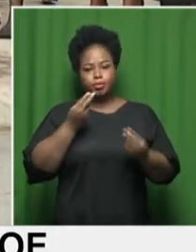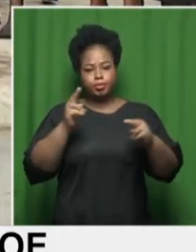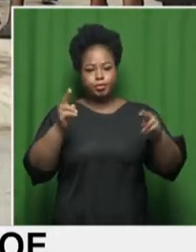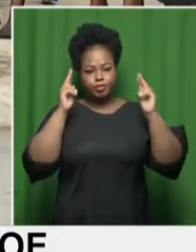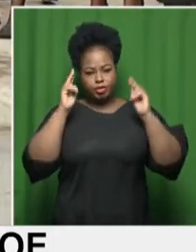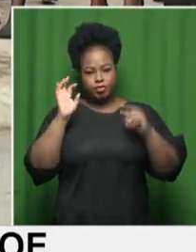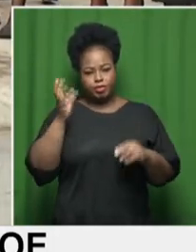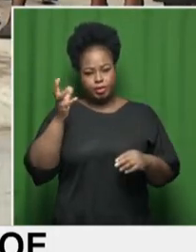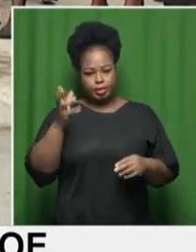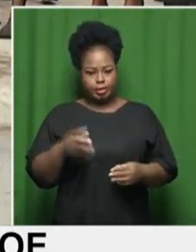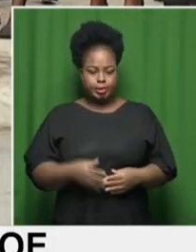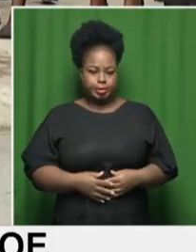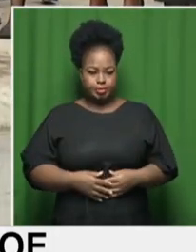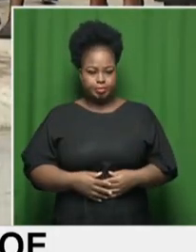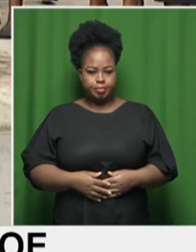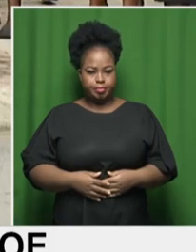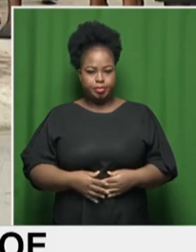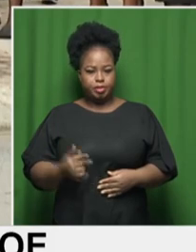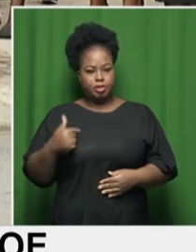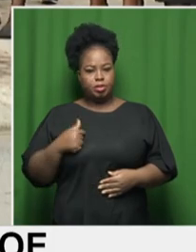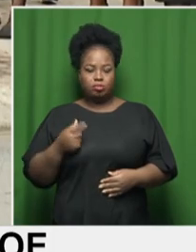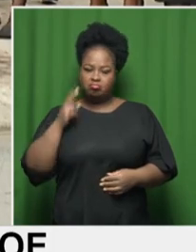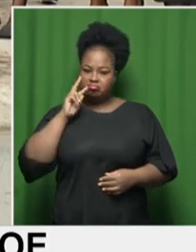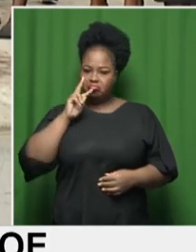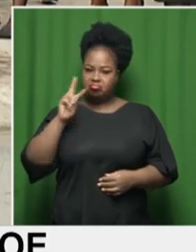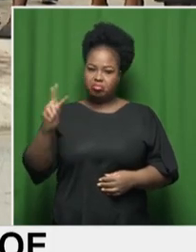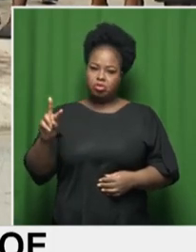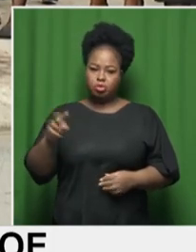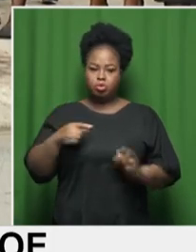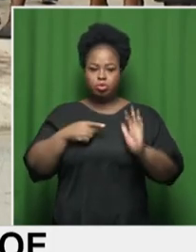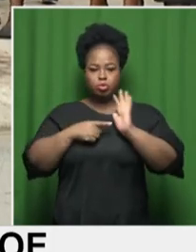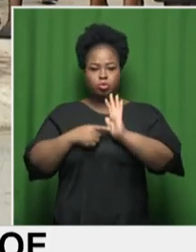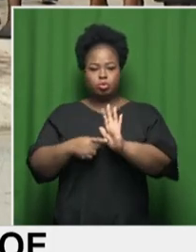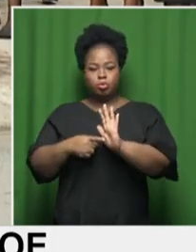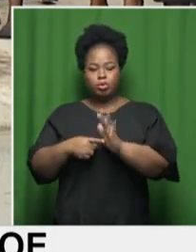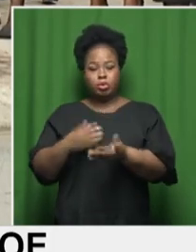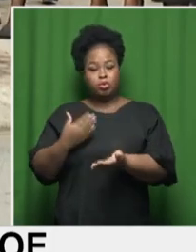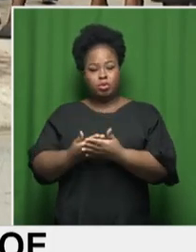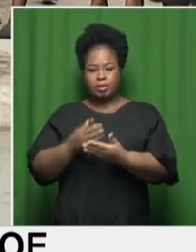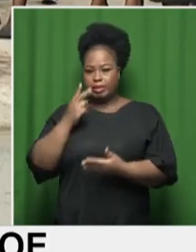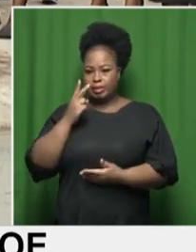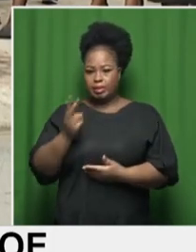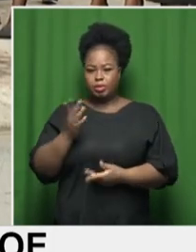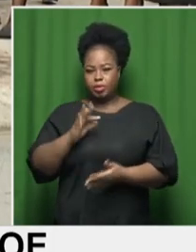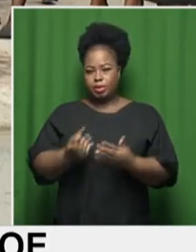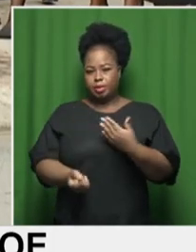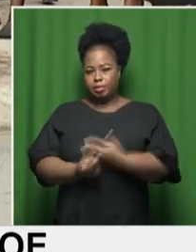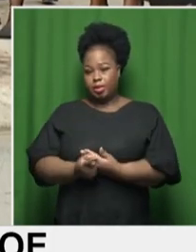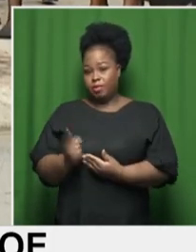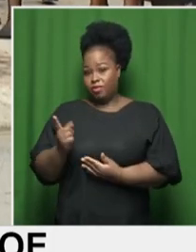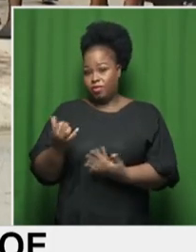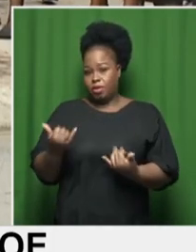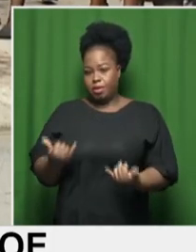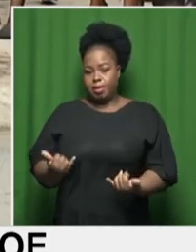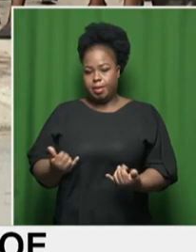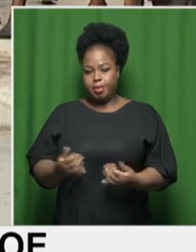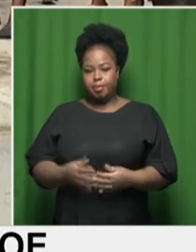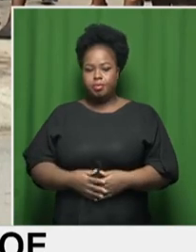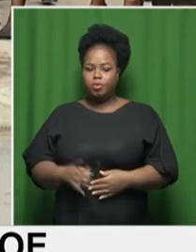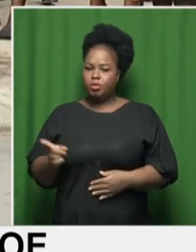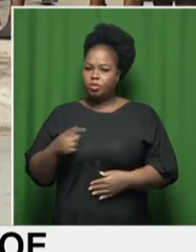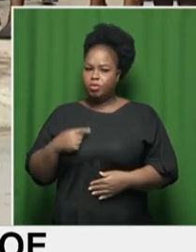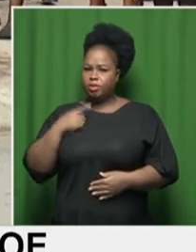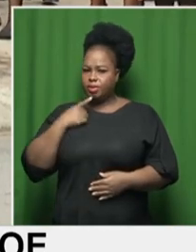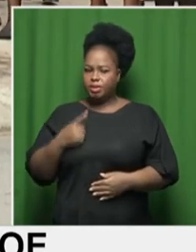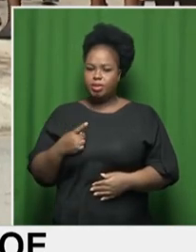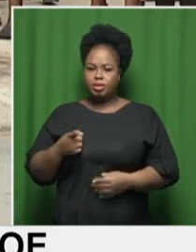Free State. I'm just going to let the visuals play so that you can see what is happening at the moment. As you said,